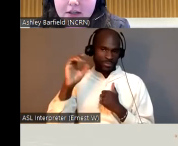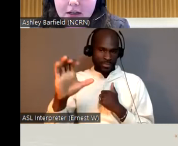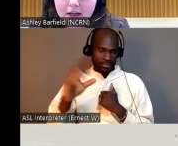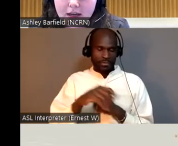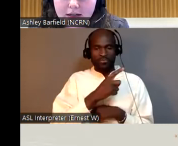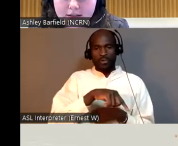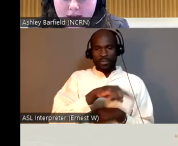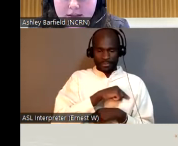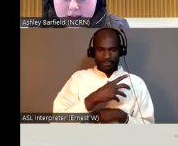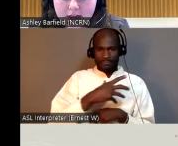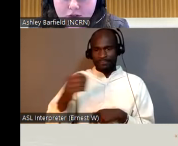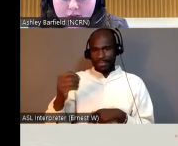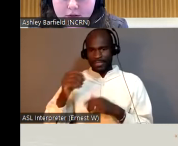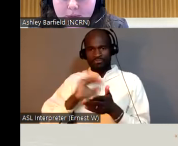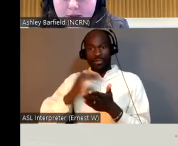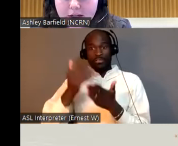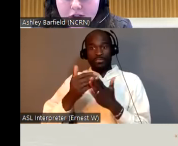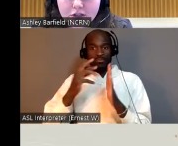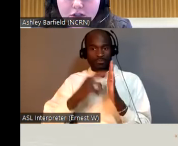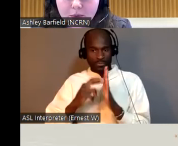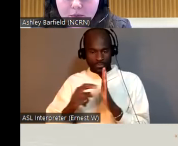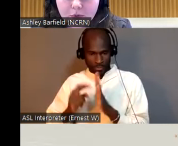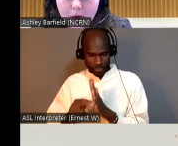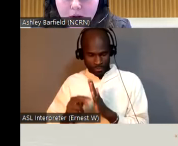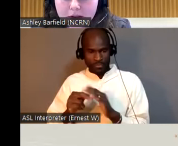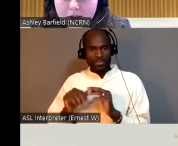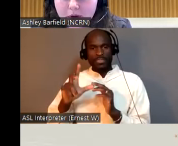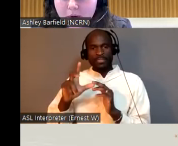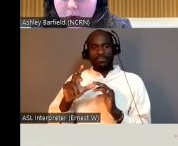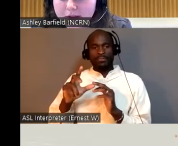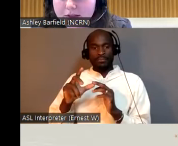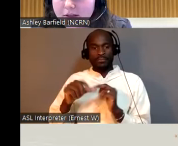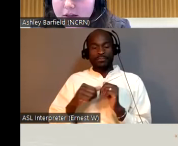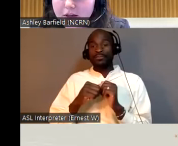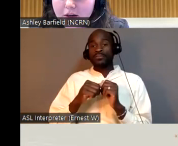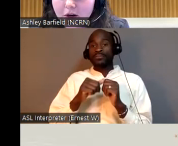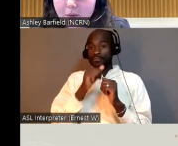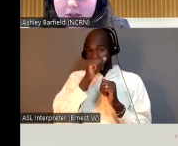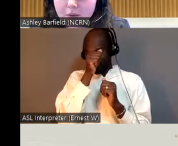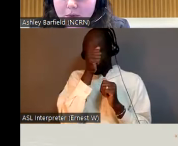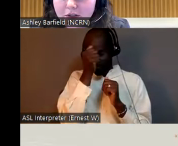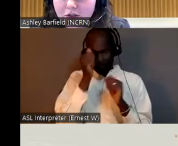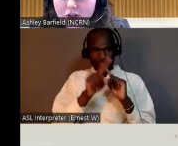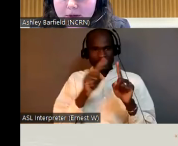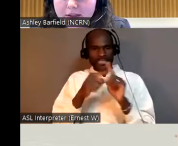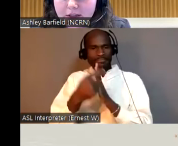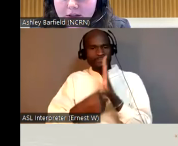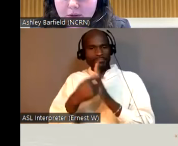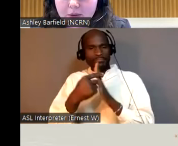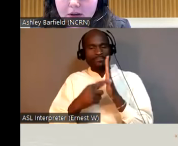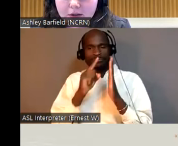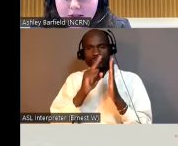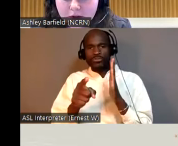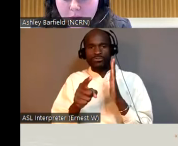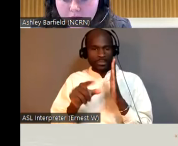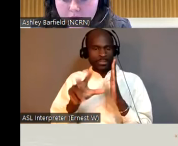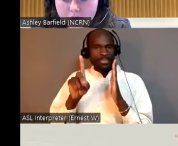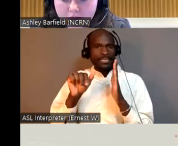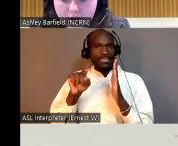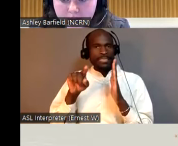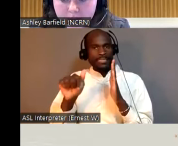efforts and designs data-driven publications to inform policy priorities. Her recent research topics include health